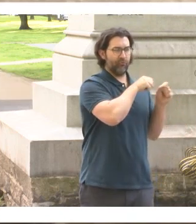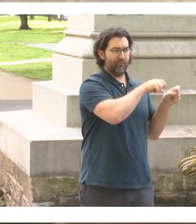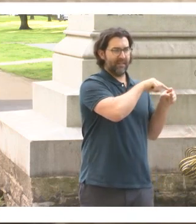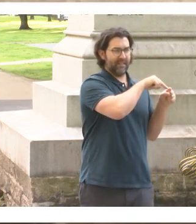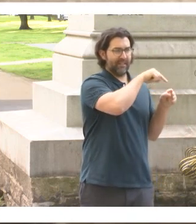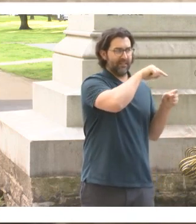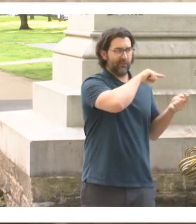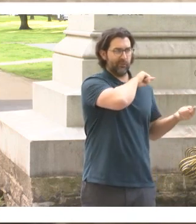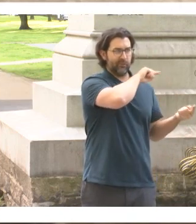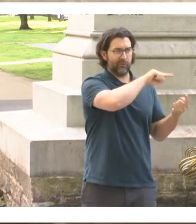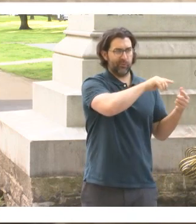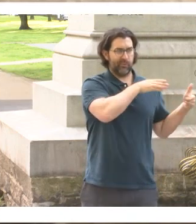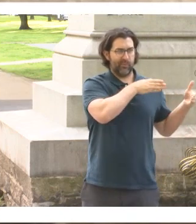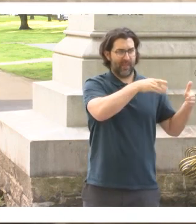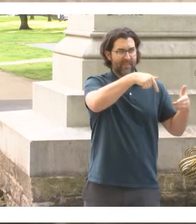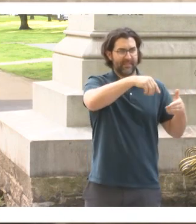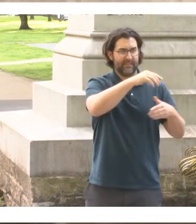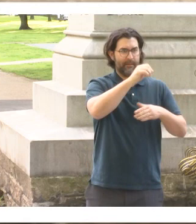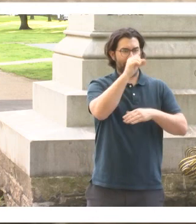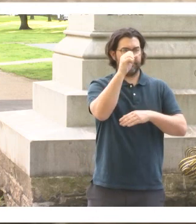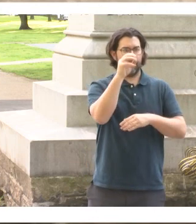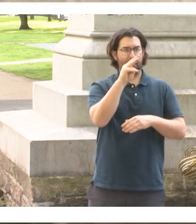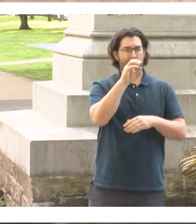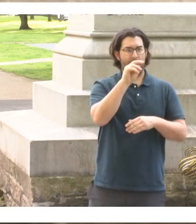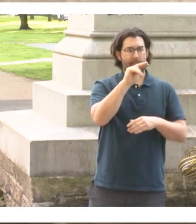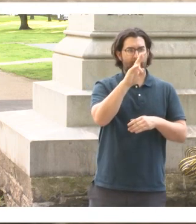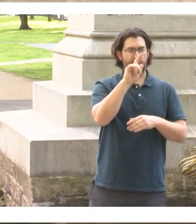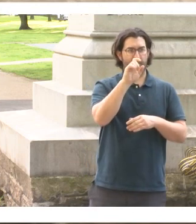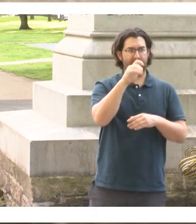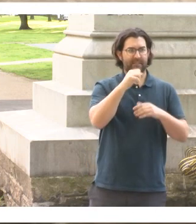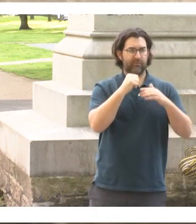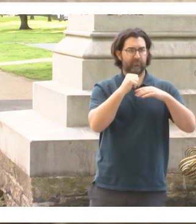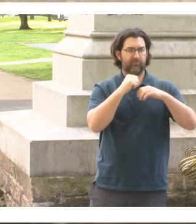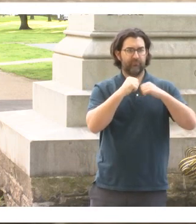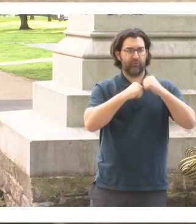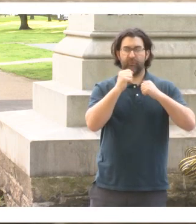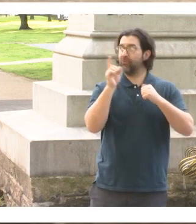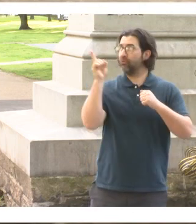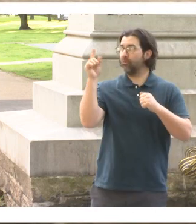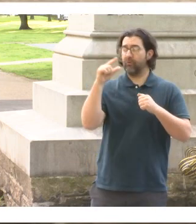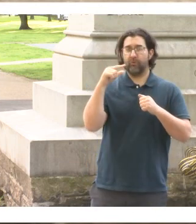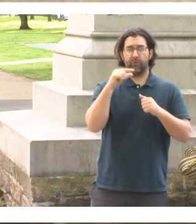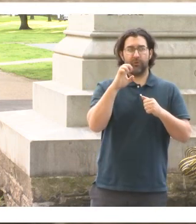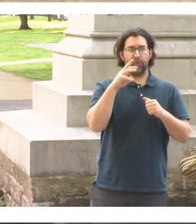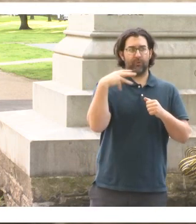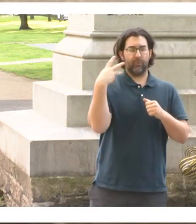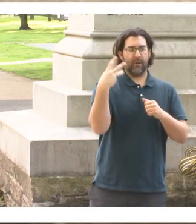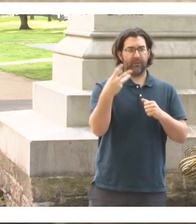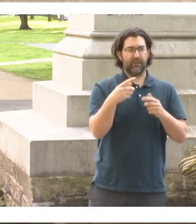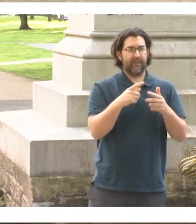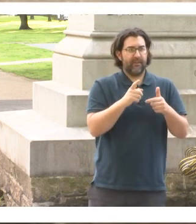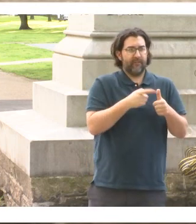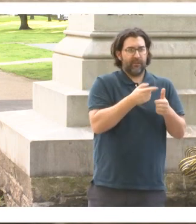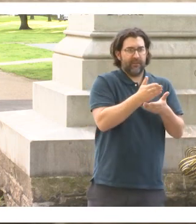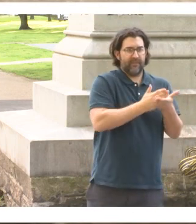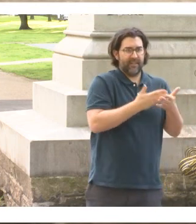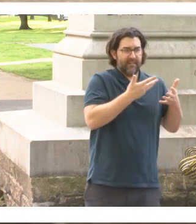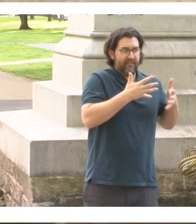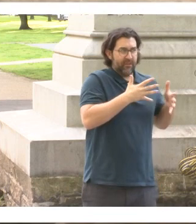towards this monument, the George Washington Monument, and builds upon progress from first phase completed